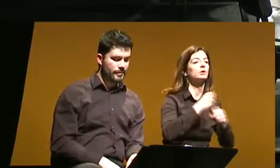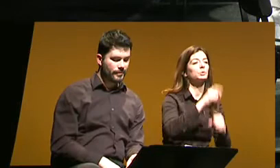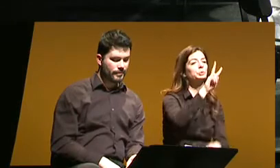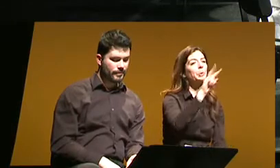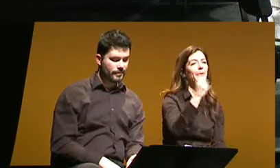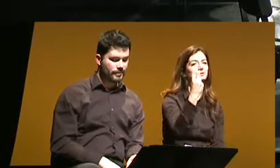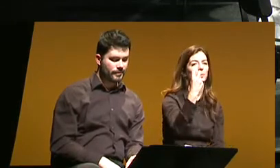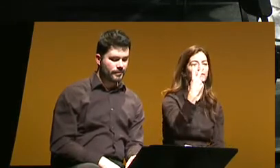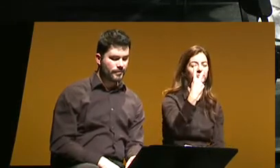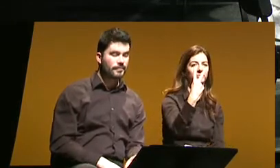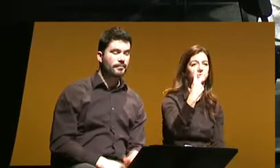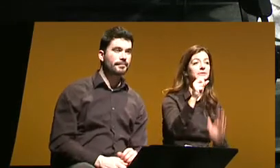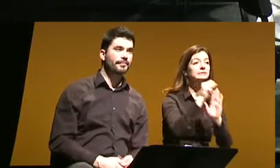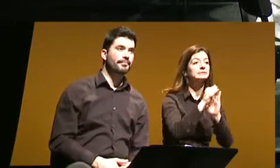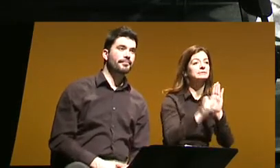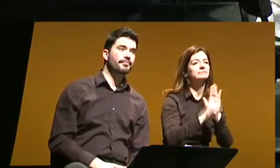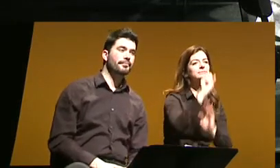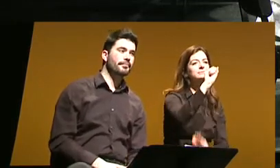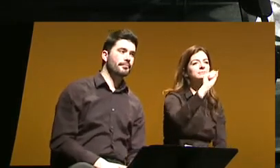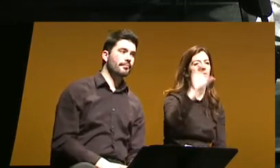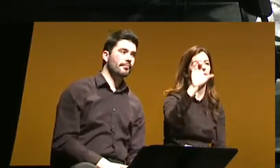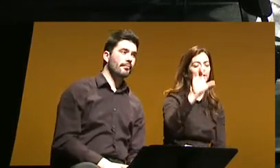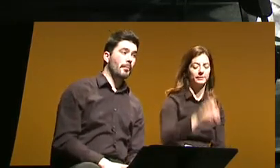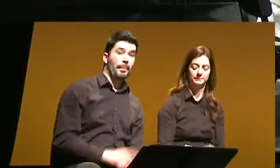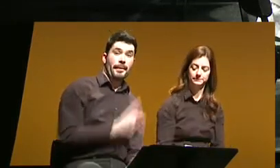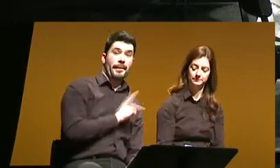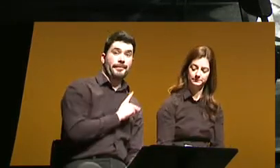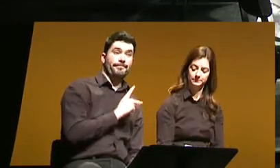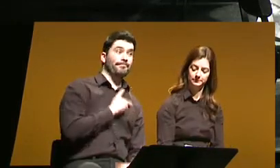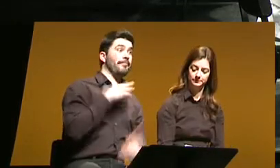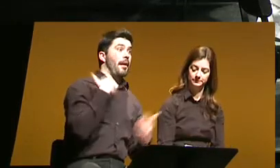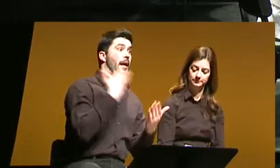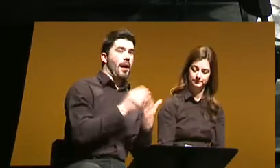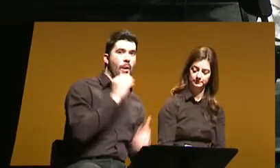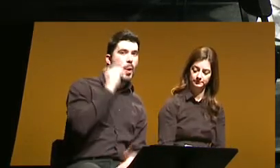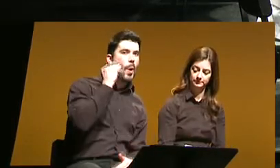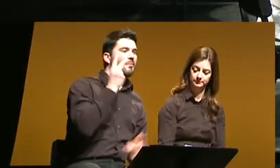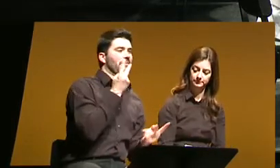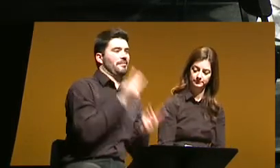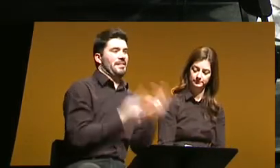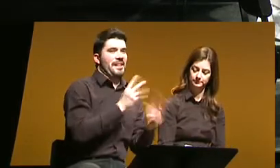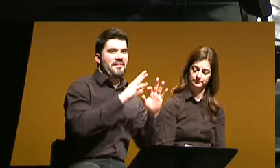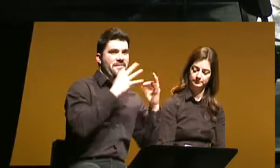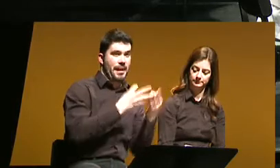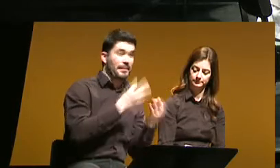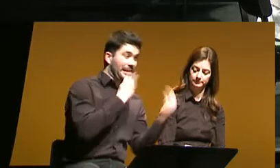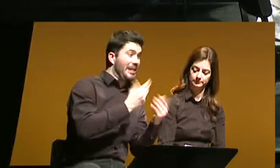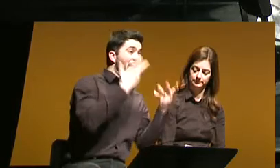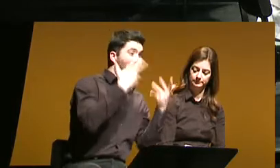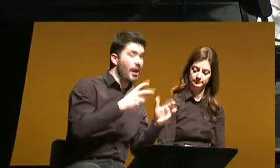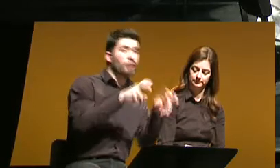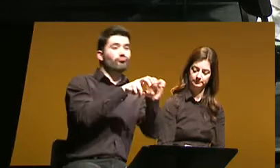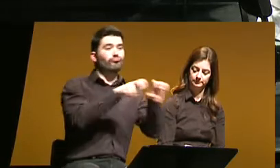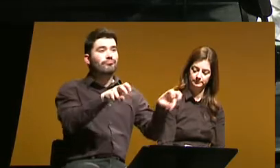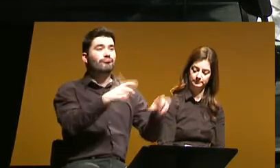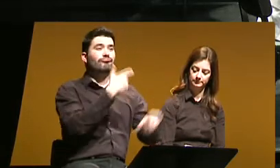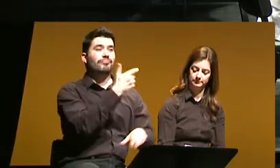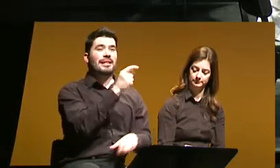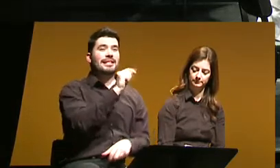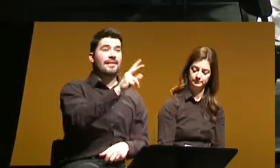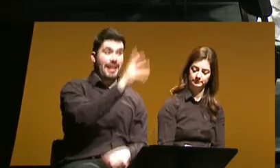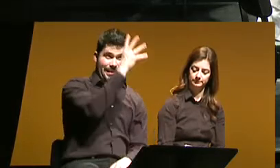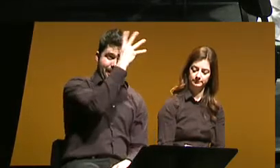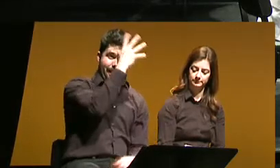2012. Greenville, South Carolina. I'm home visiting my family. After dinner, we sit and watch TV. My father